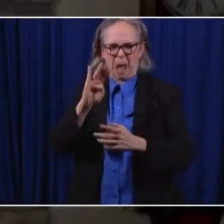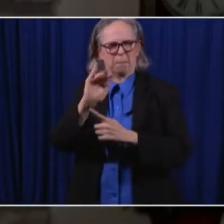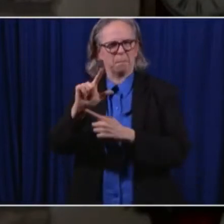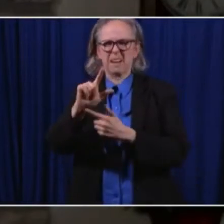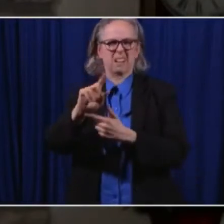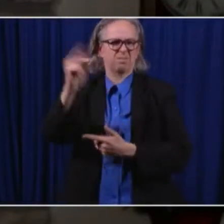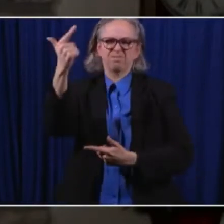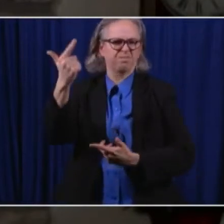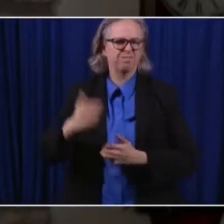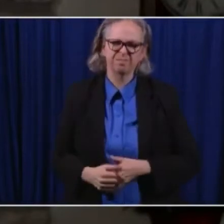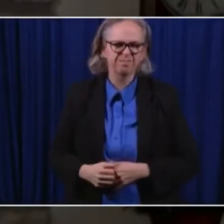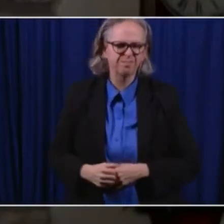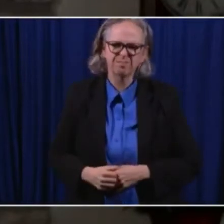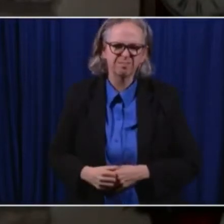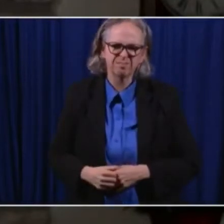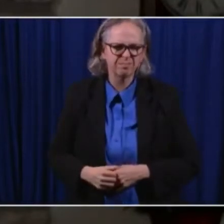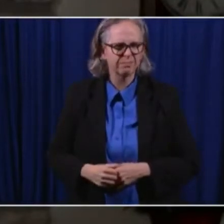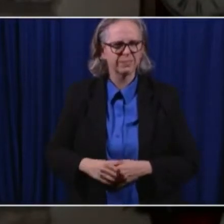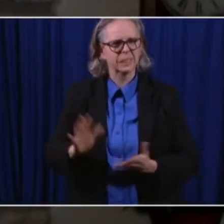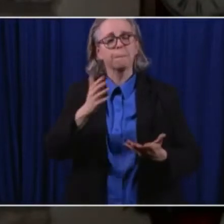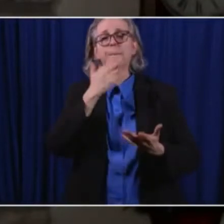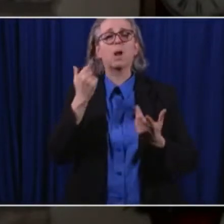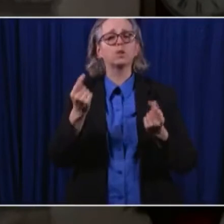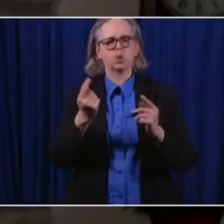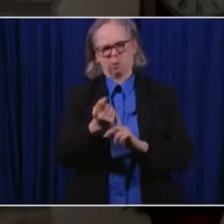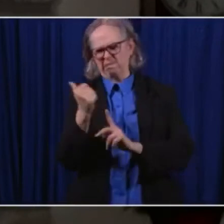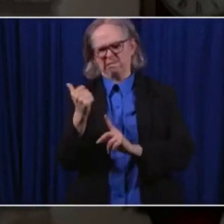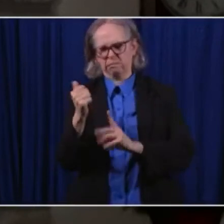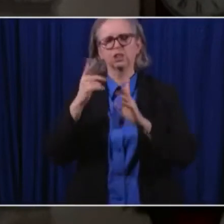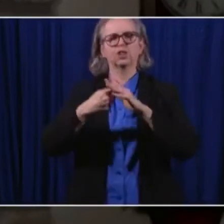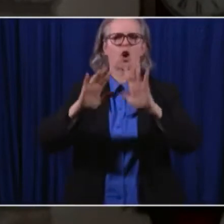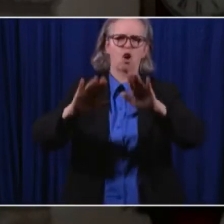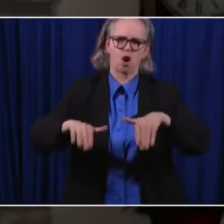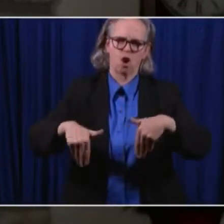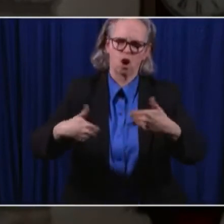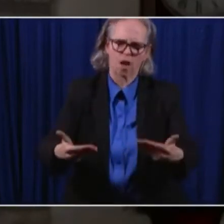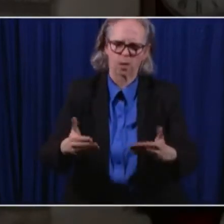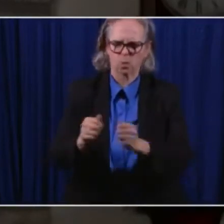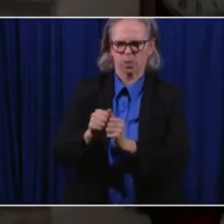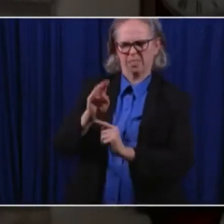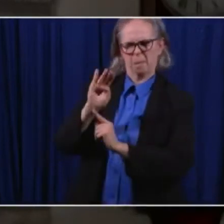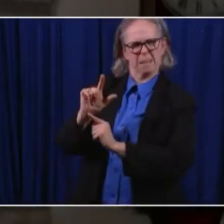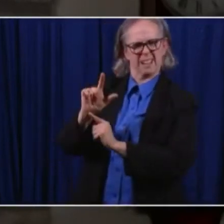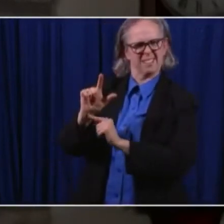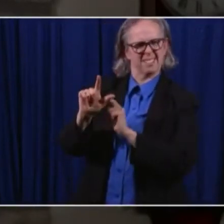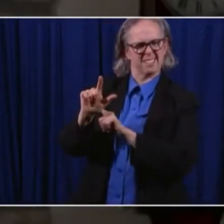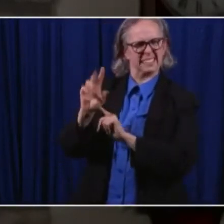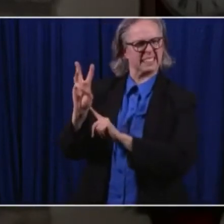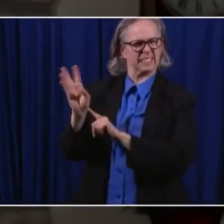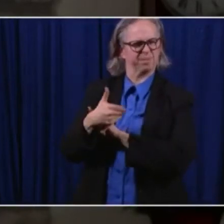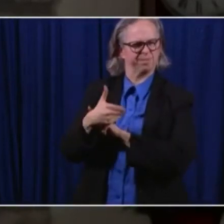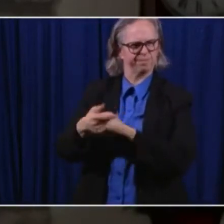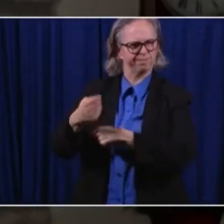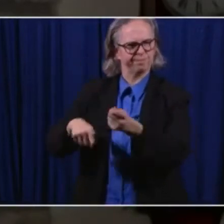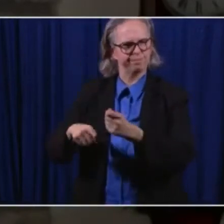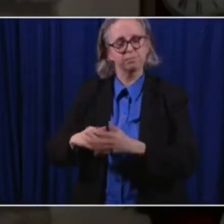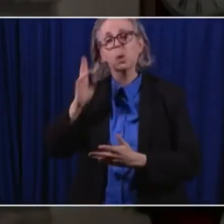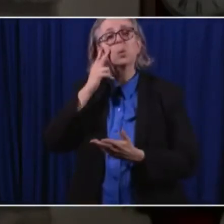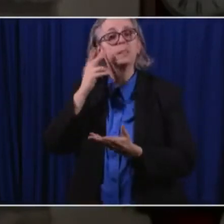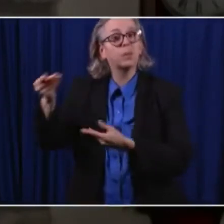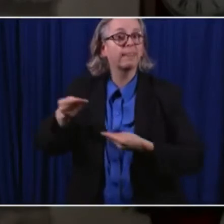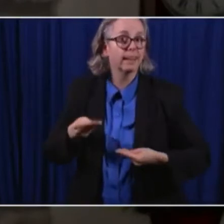it'd be better off starting over again. So I'll see what they send me. My position has been throughout